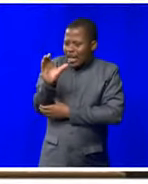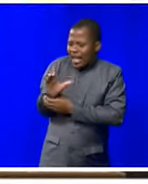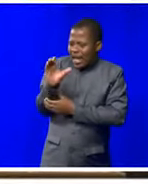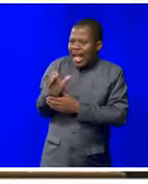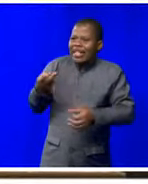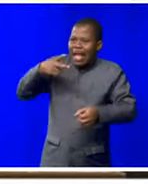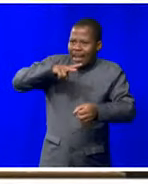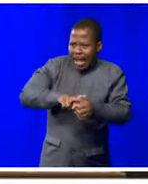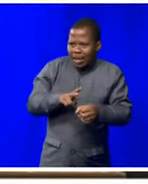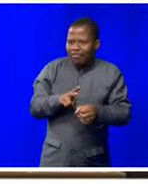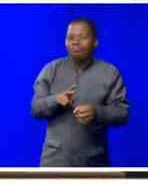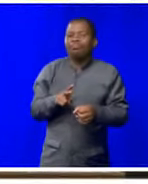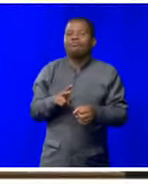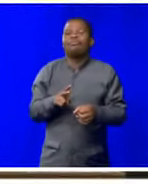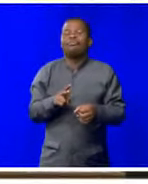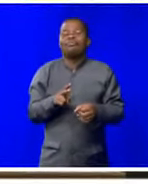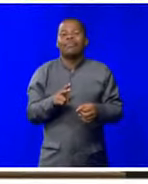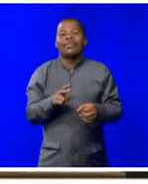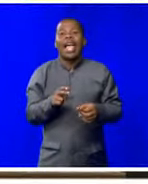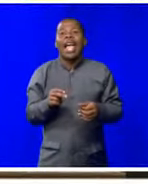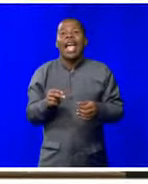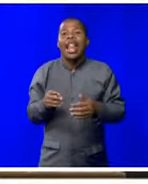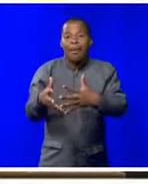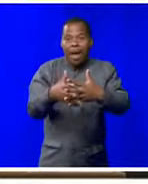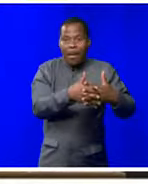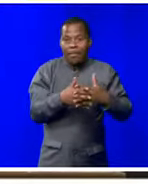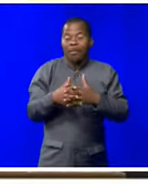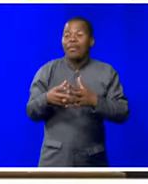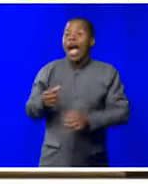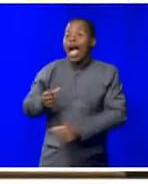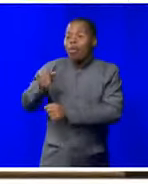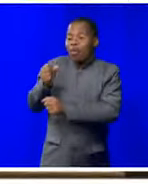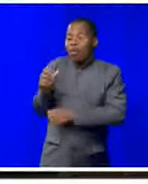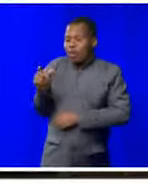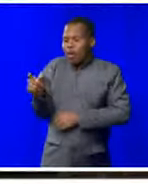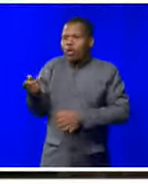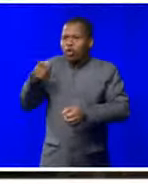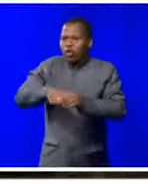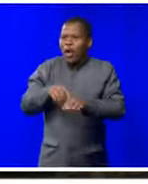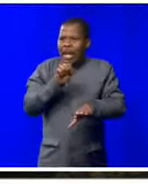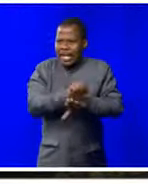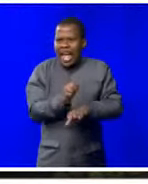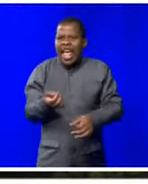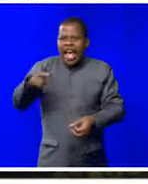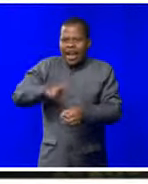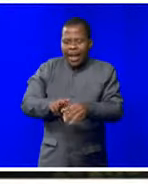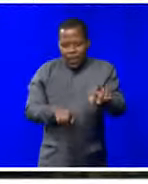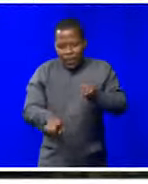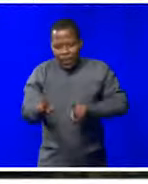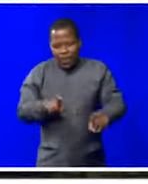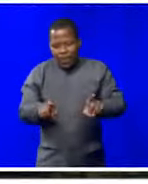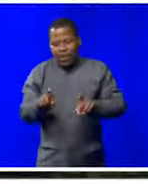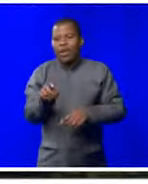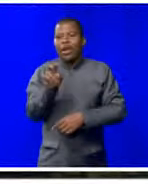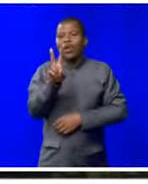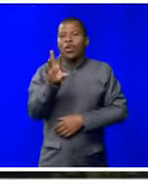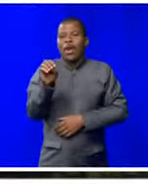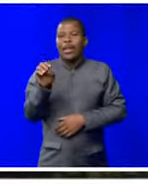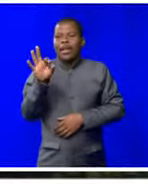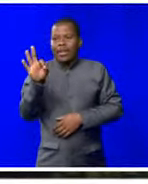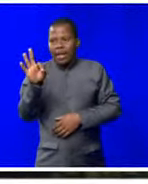Hence, we made a request to our U.S. partners, and the program was reviewed in